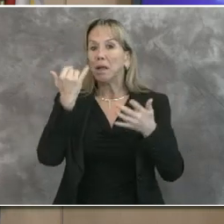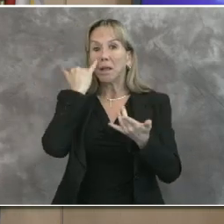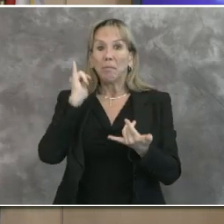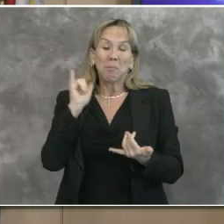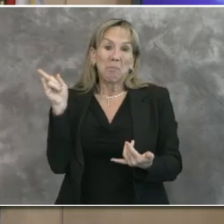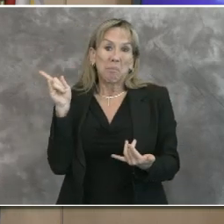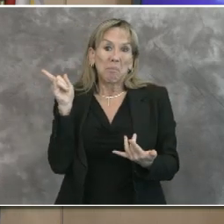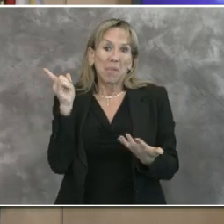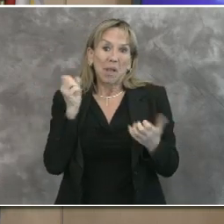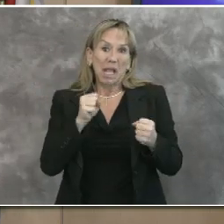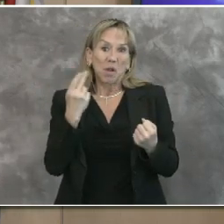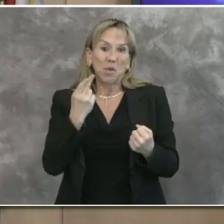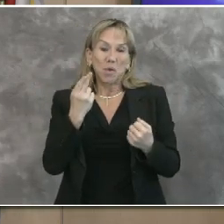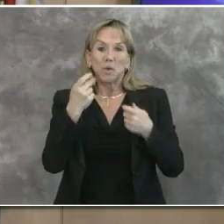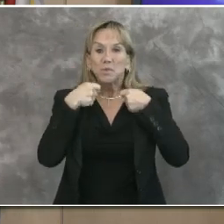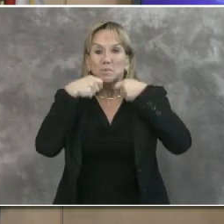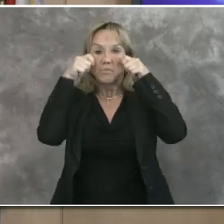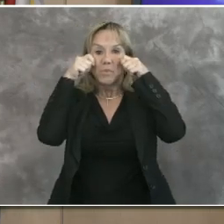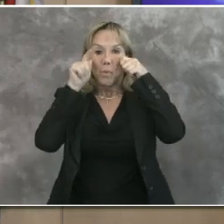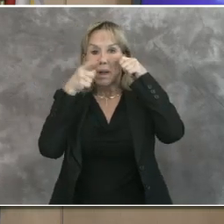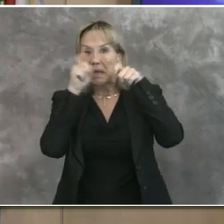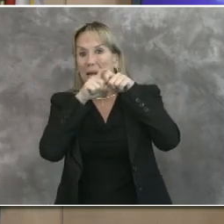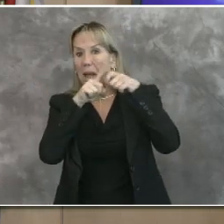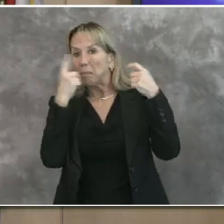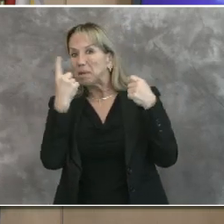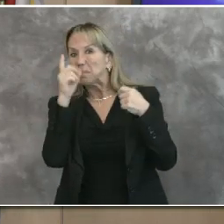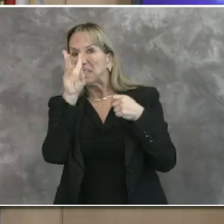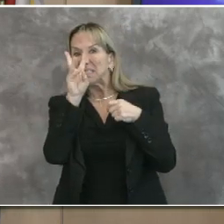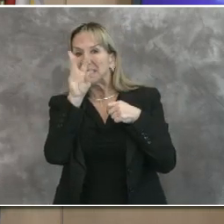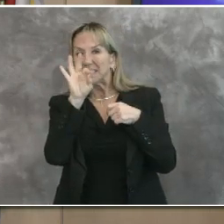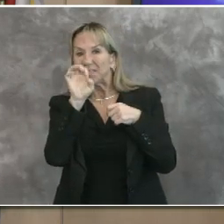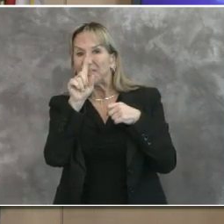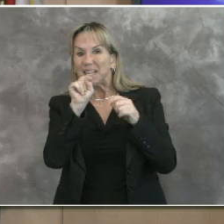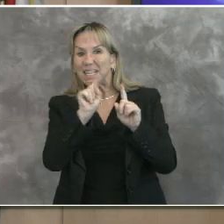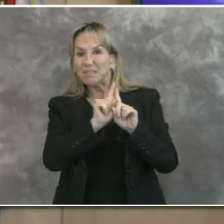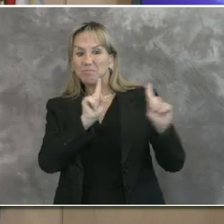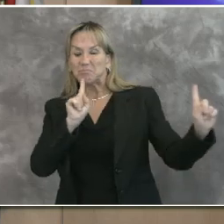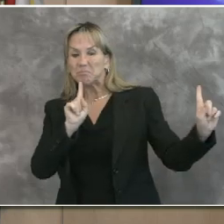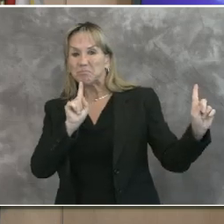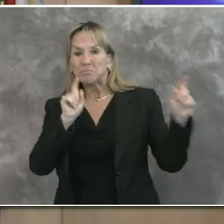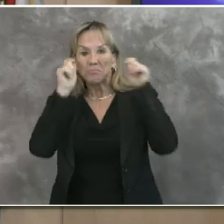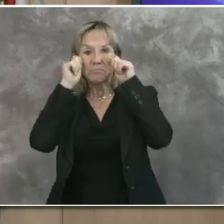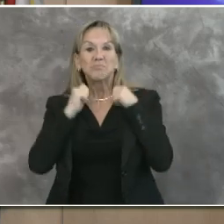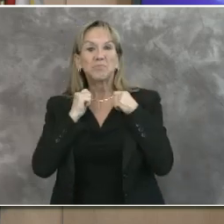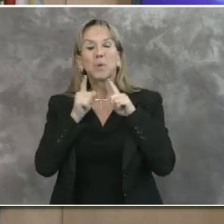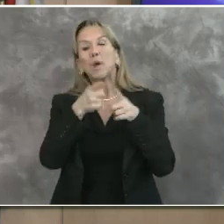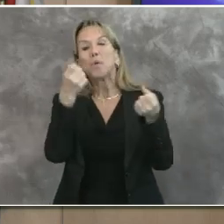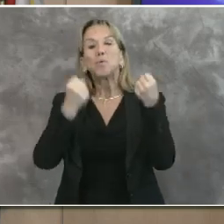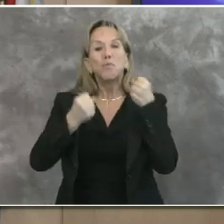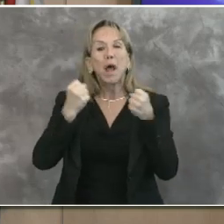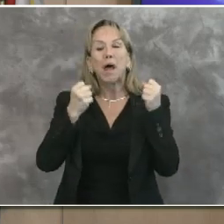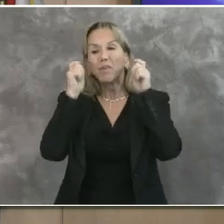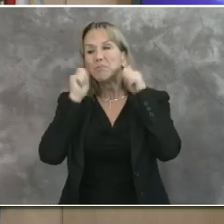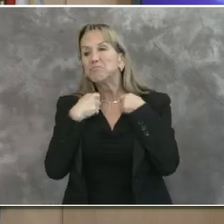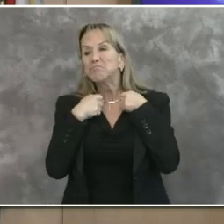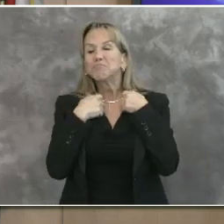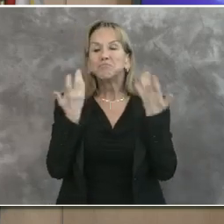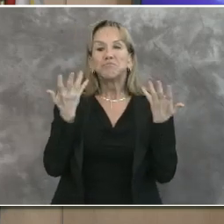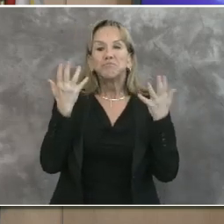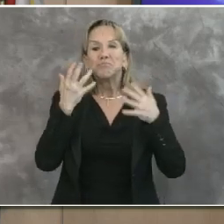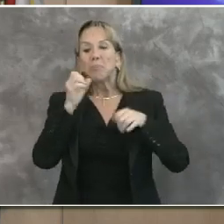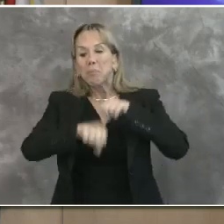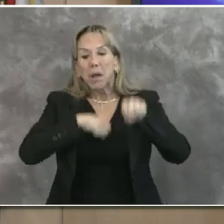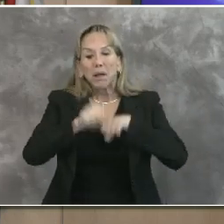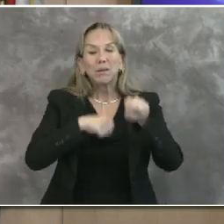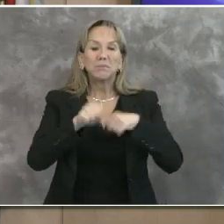pull up when you need to, when you come in close contact, 6 feet of someone, and you can take it down when you're driving in the car or you're riding your bicycle